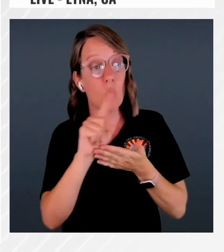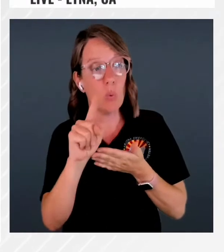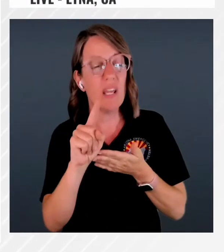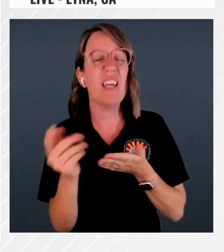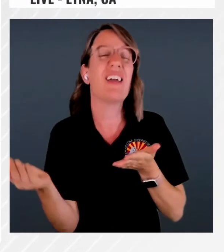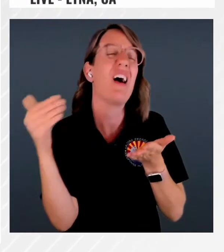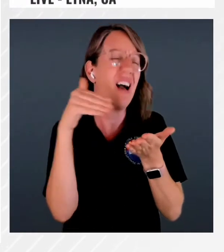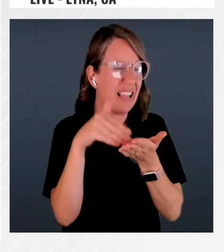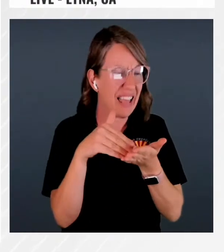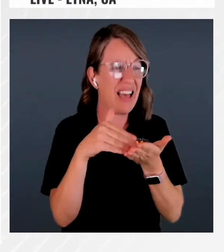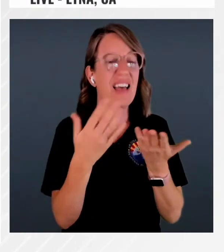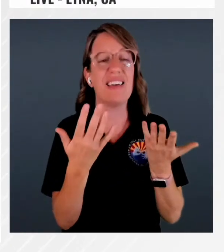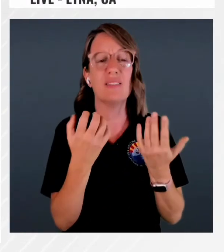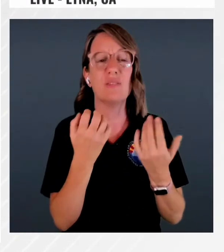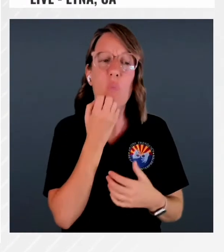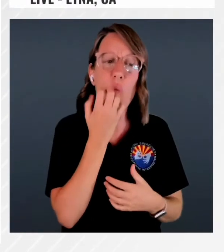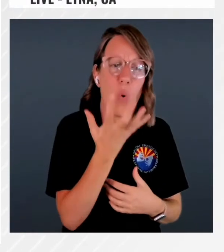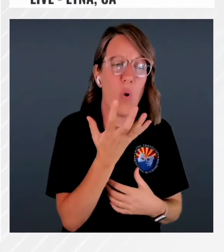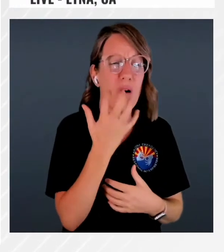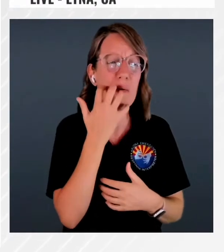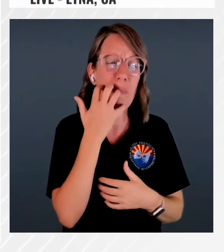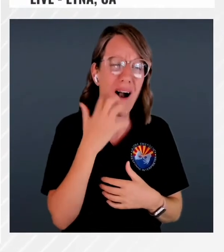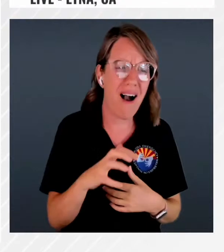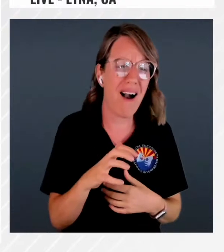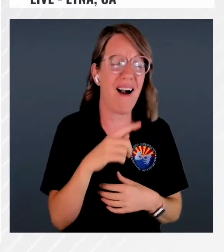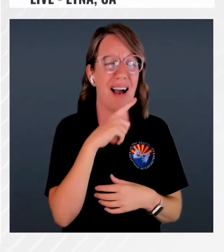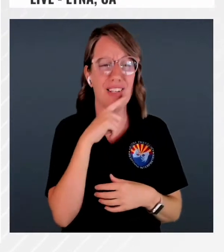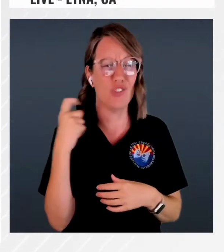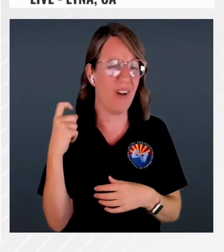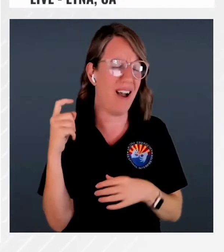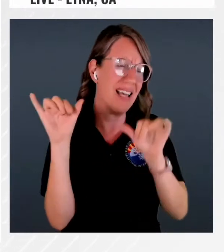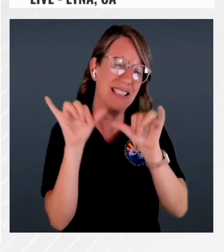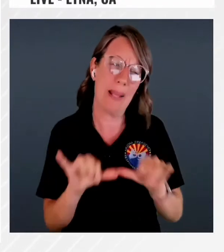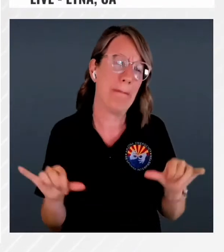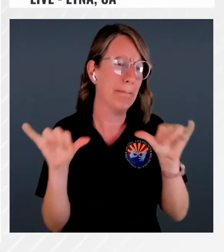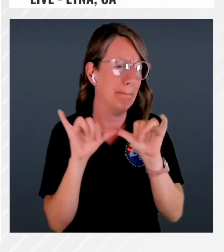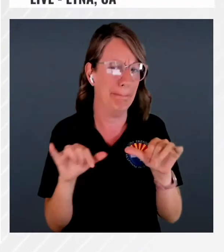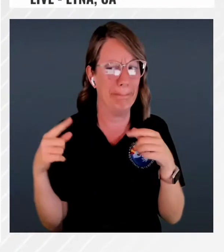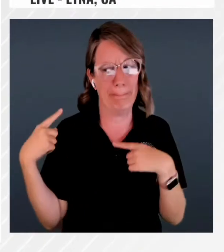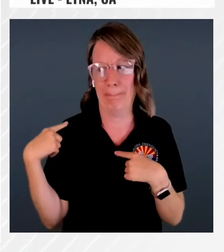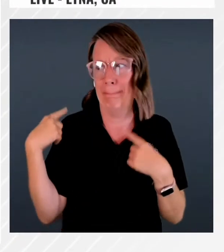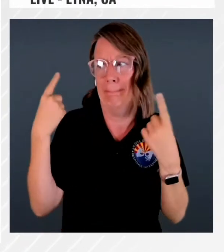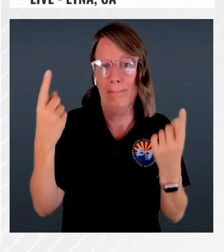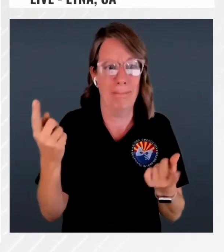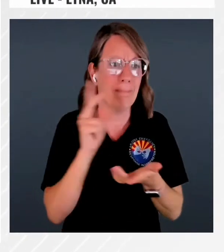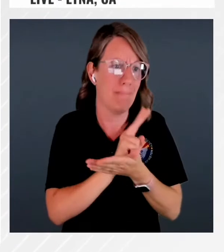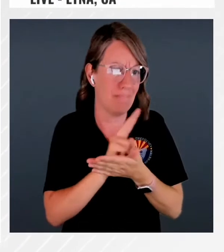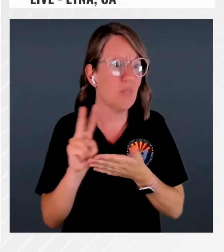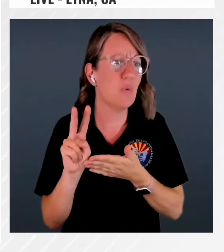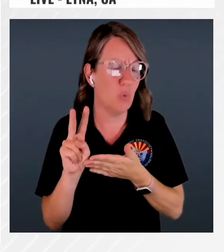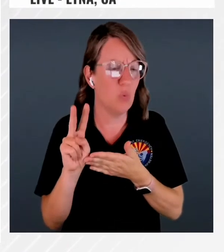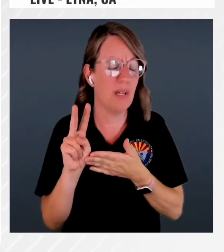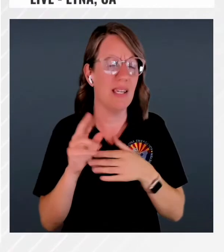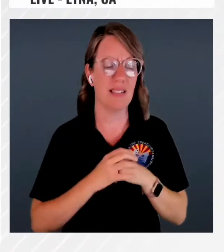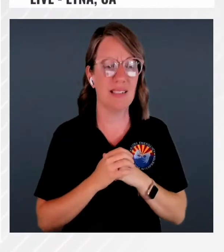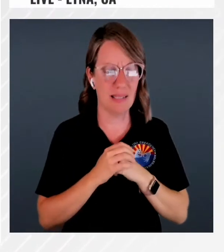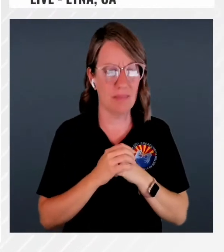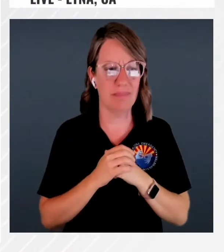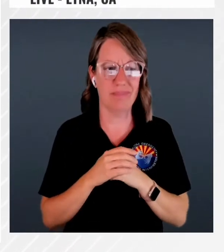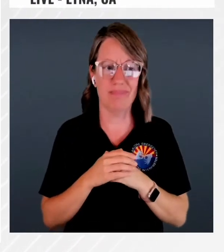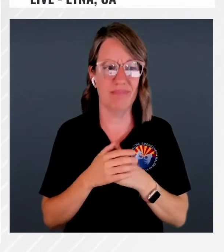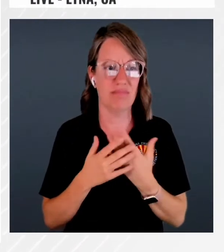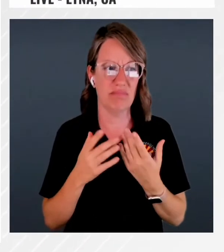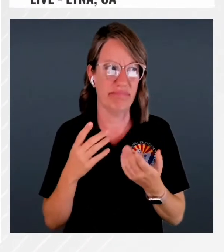and dry weather pattern that we had been in for a couple of weeks, really, leading into when this fire first started